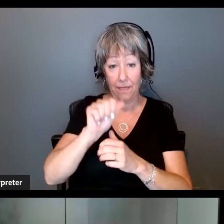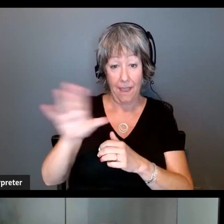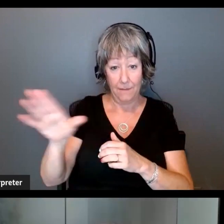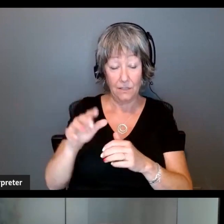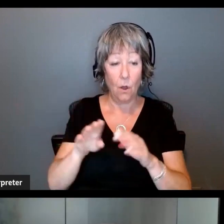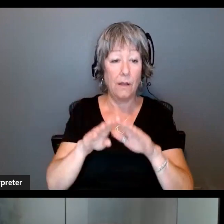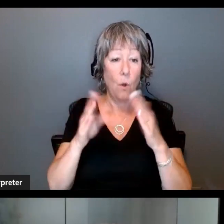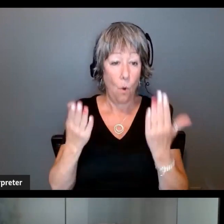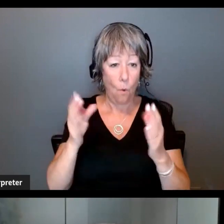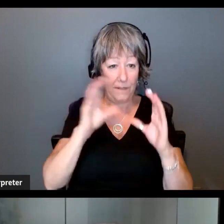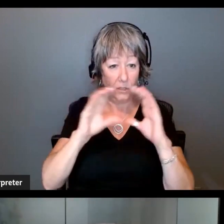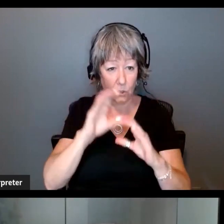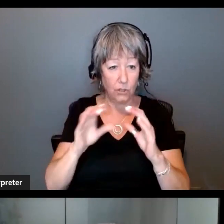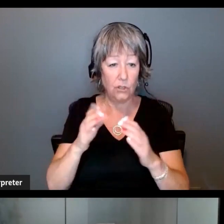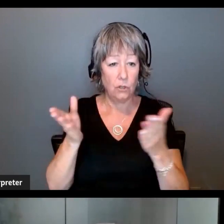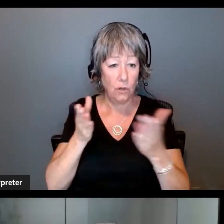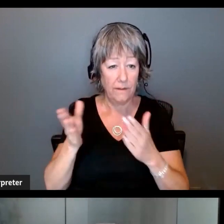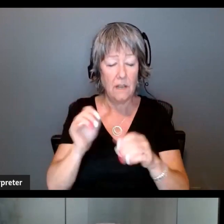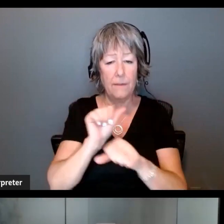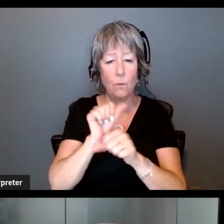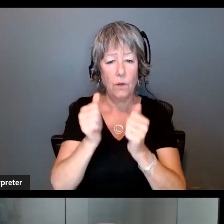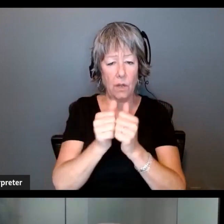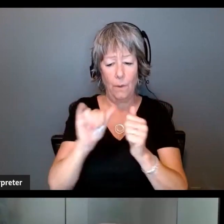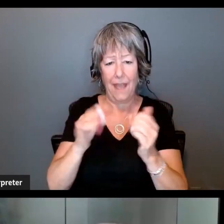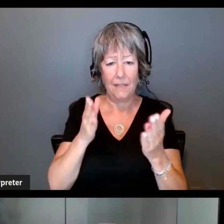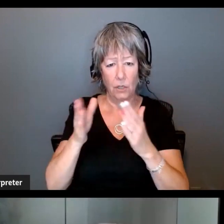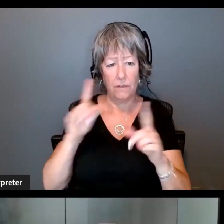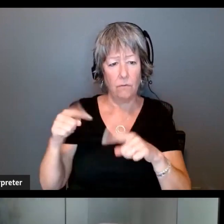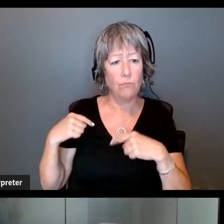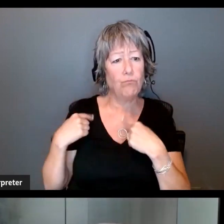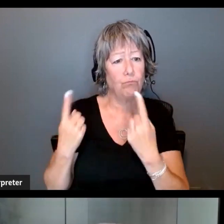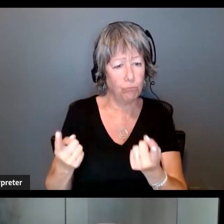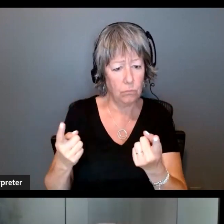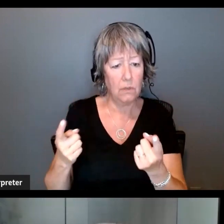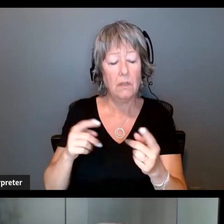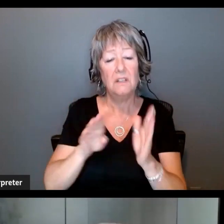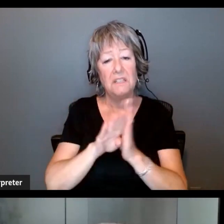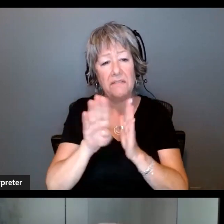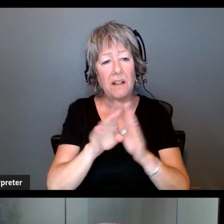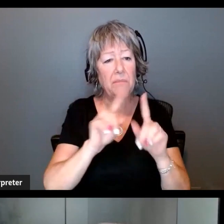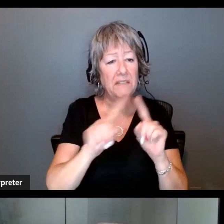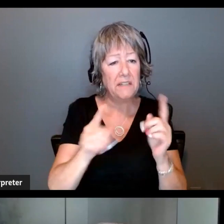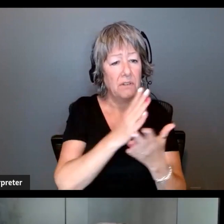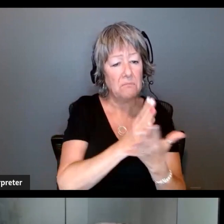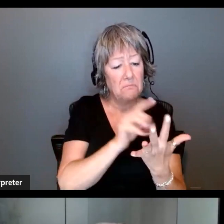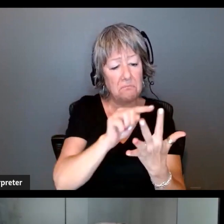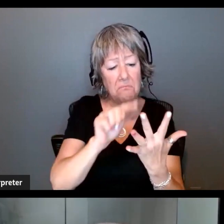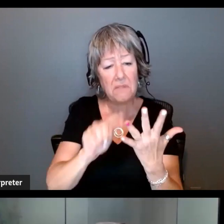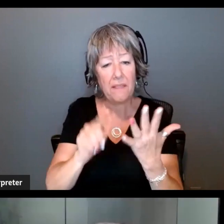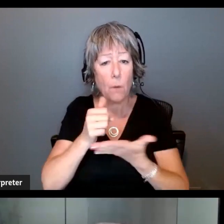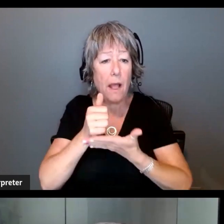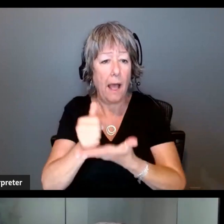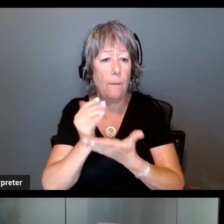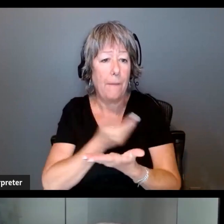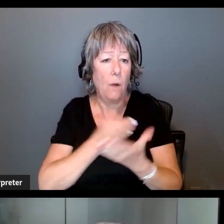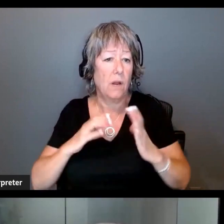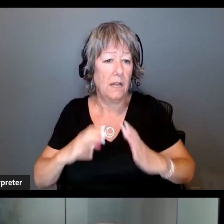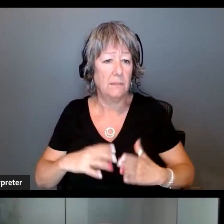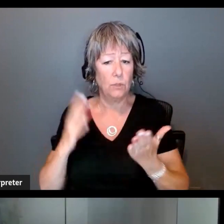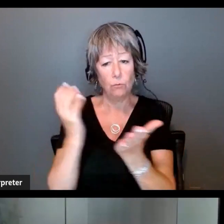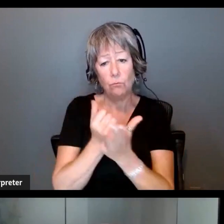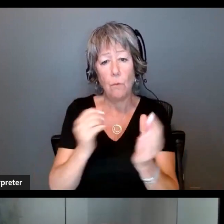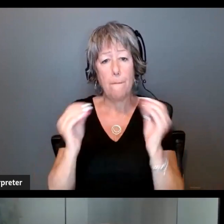service, and I've been working with the service for quite some time and developing features which will help our customers get better value out of